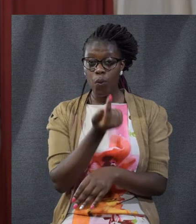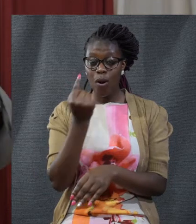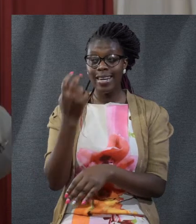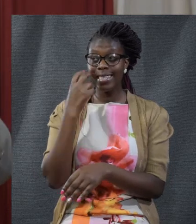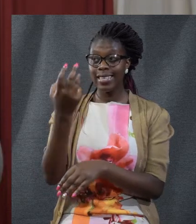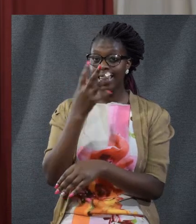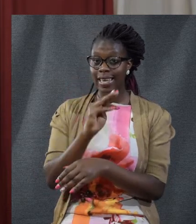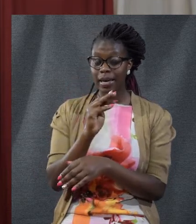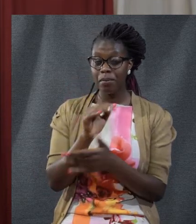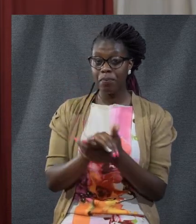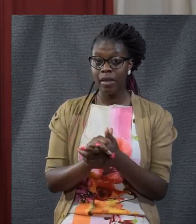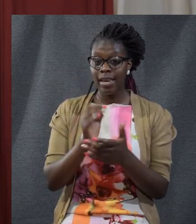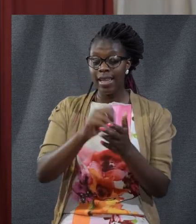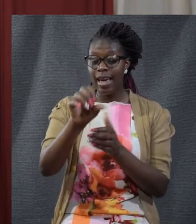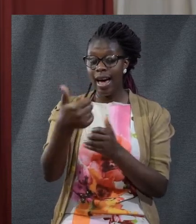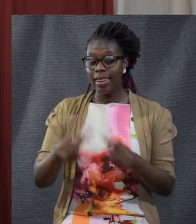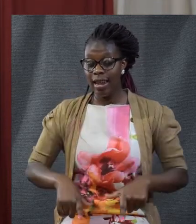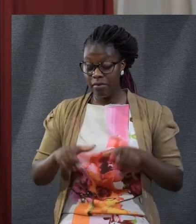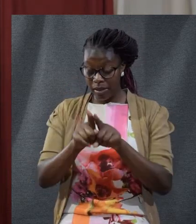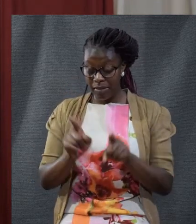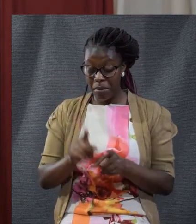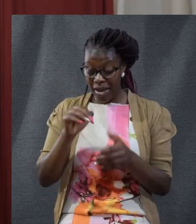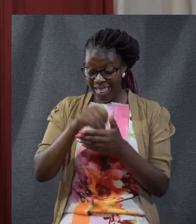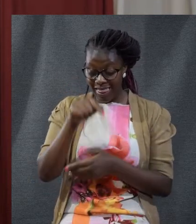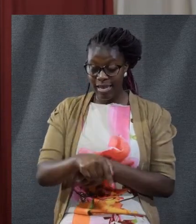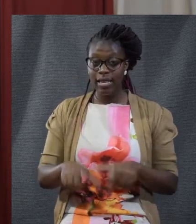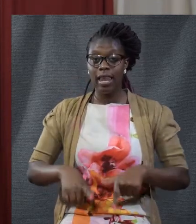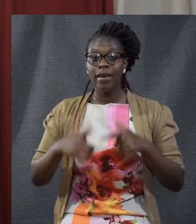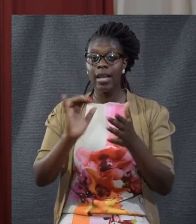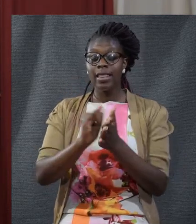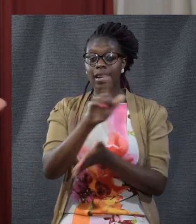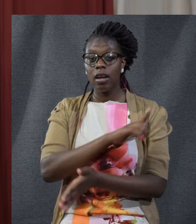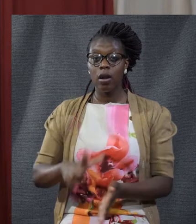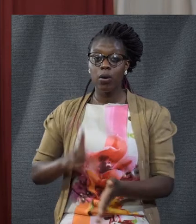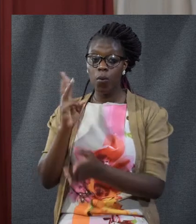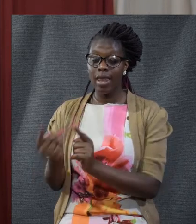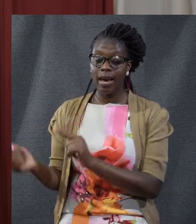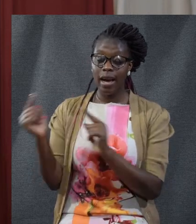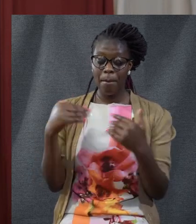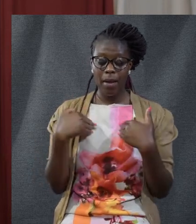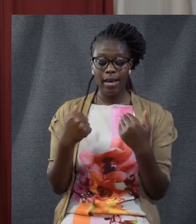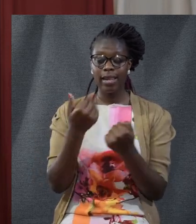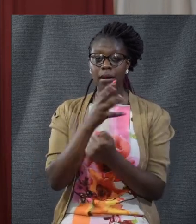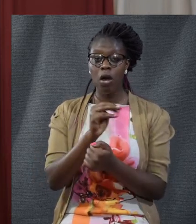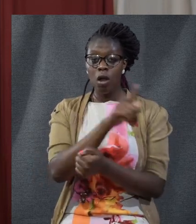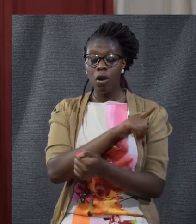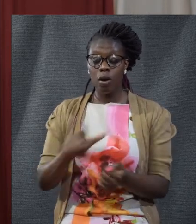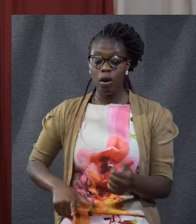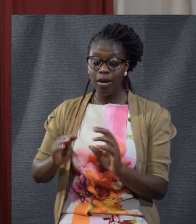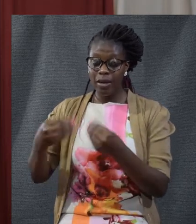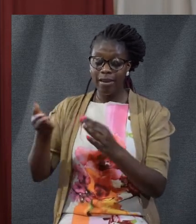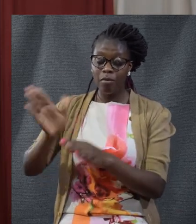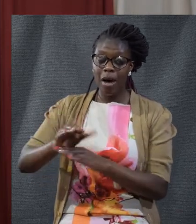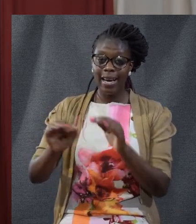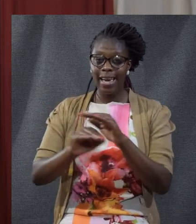just seeing him in the other life, even in this life. That one time the Lord will come and heal him. That one time the Lord will restore